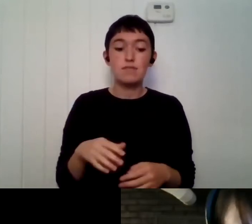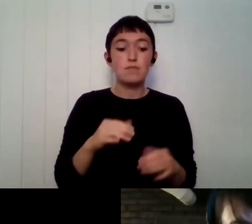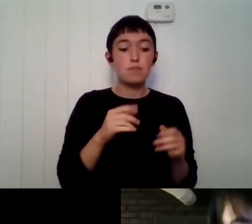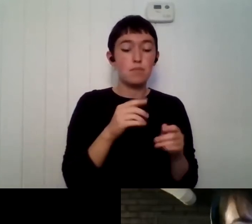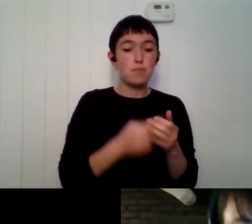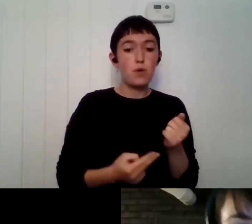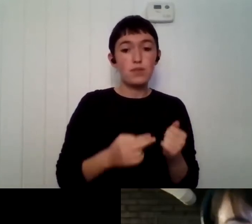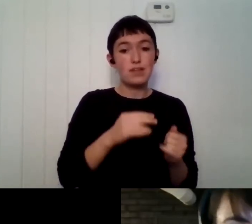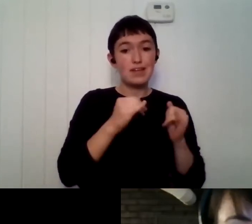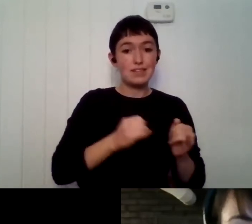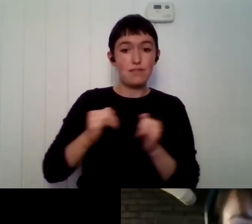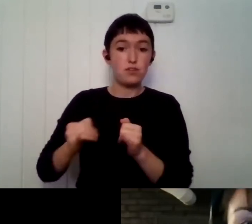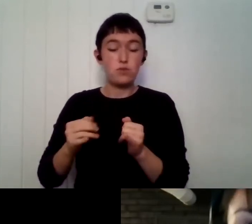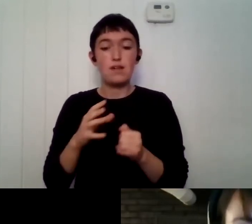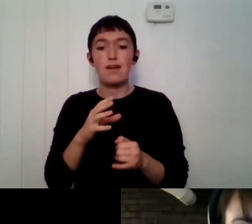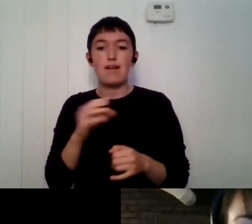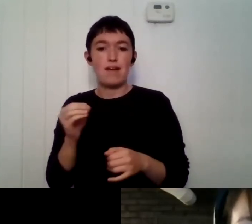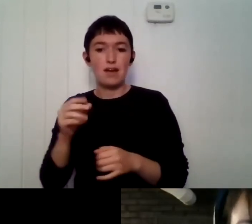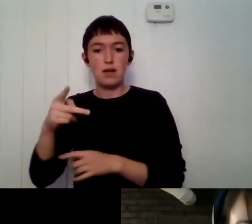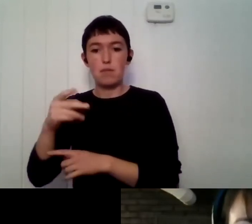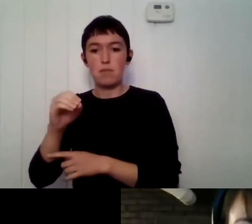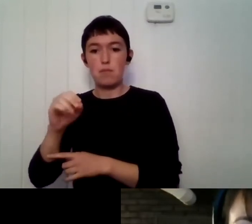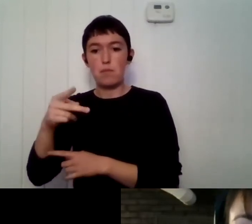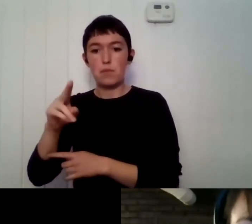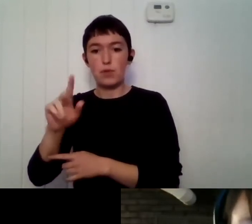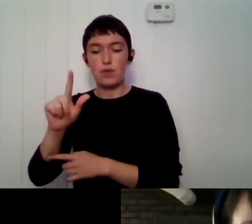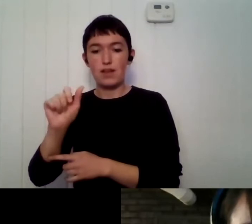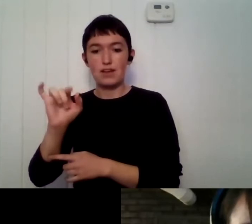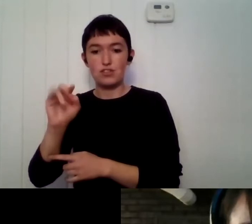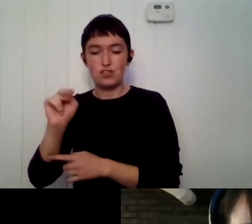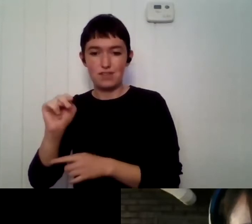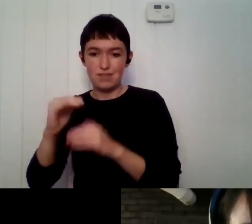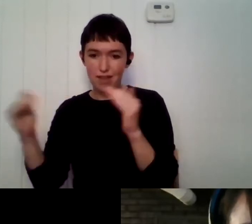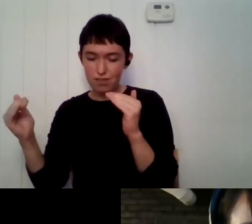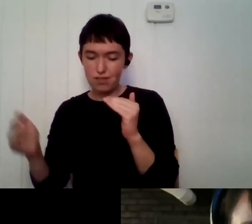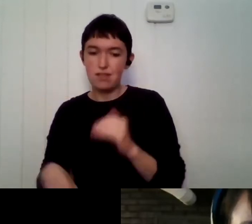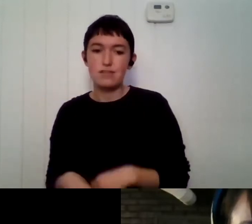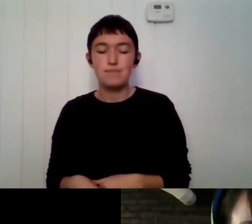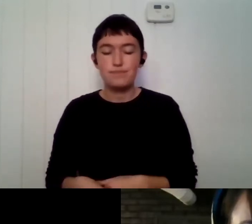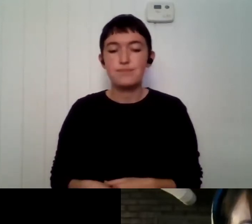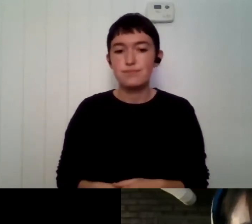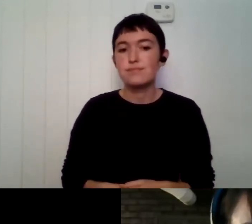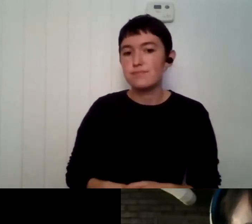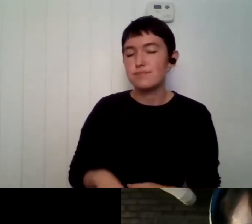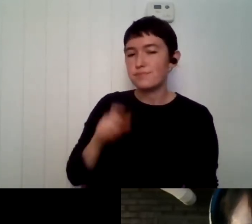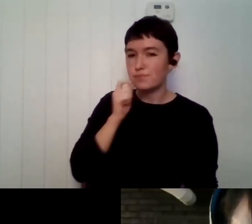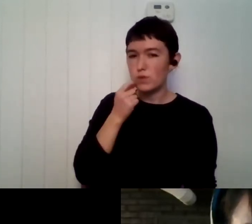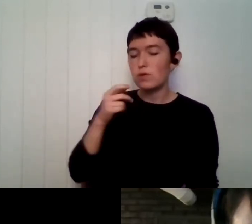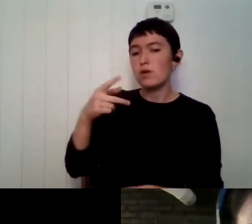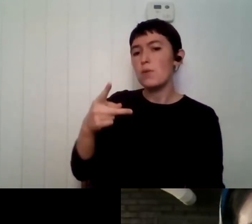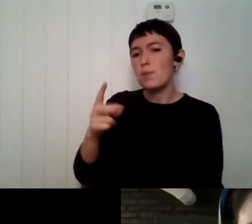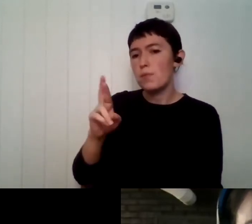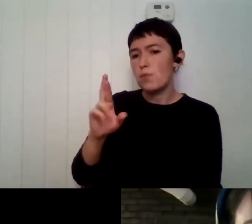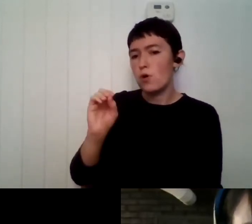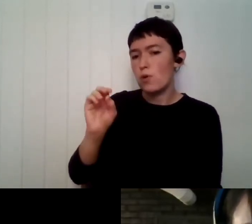level, and using that to predict how differently populations will respond to treatment. Very cool. And a proteome is like